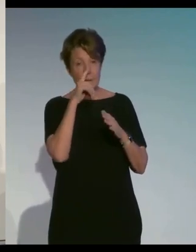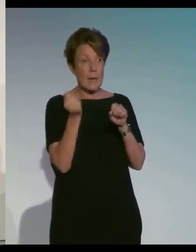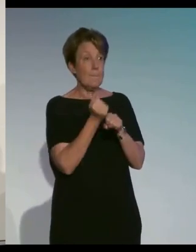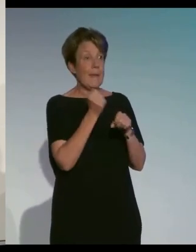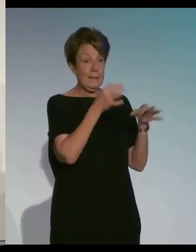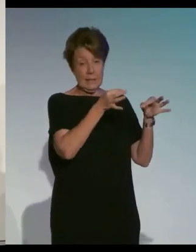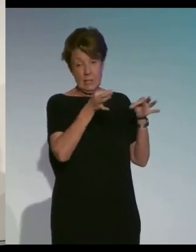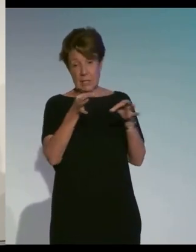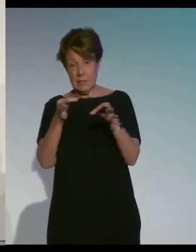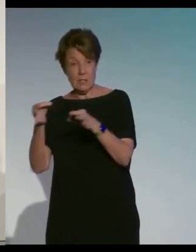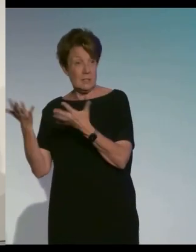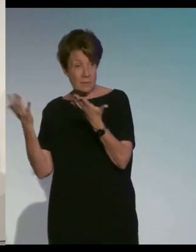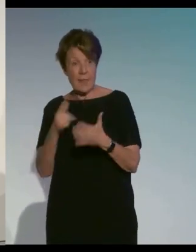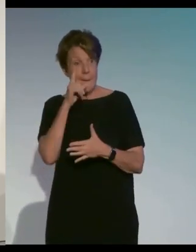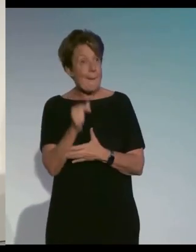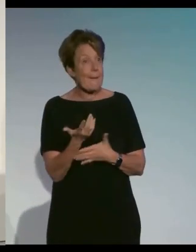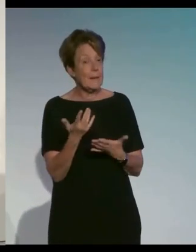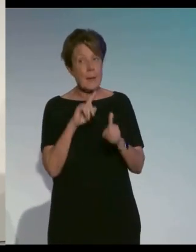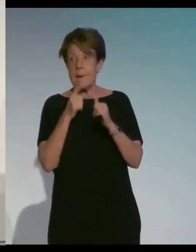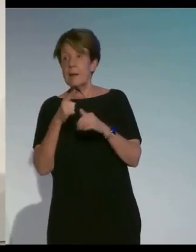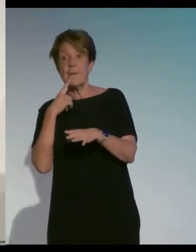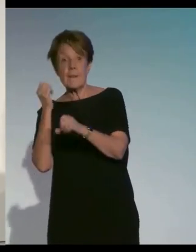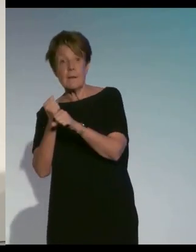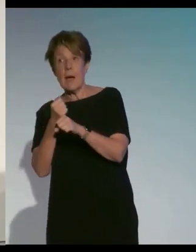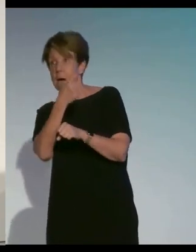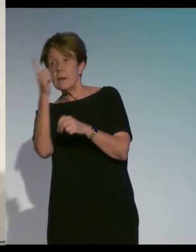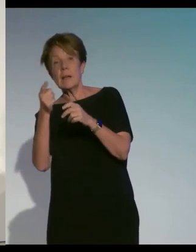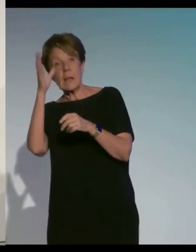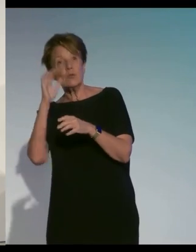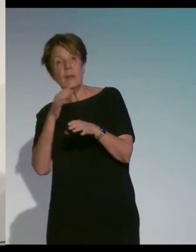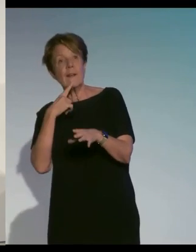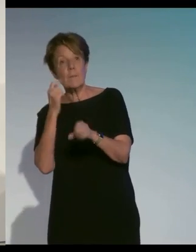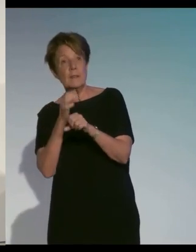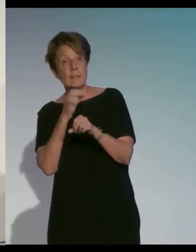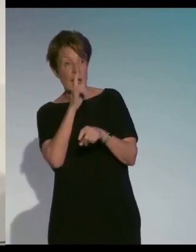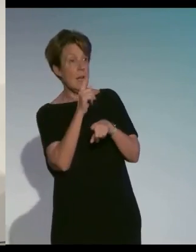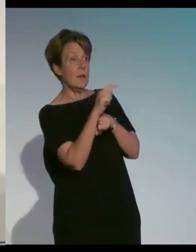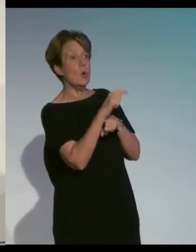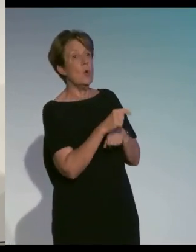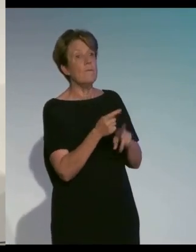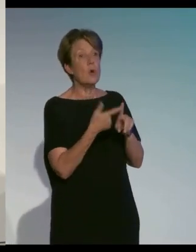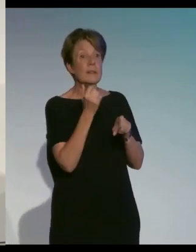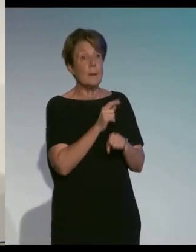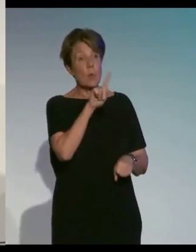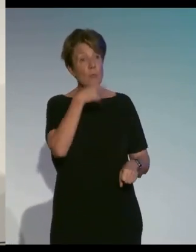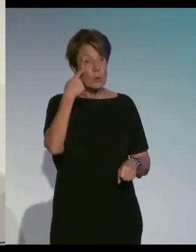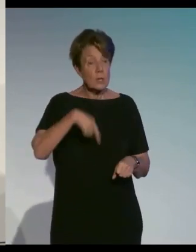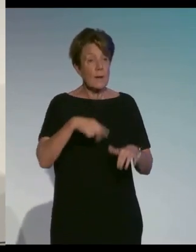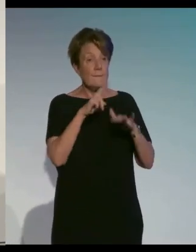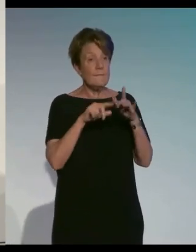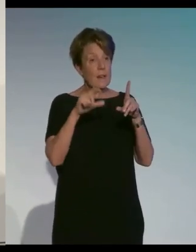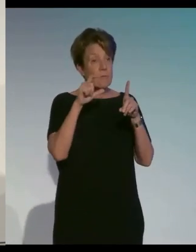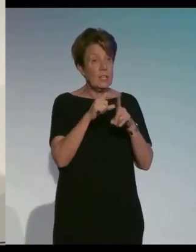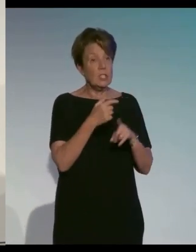cows come home and a state is free to completely ignore it. And the example that springs to mind is Russian Federation and